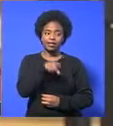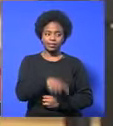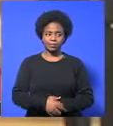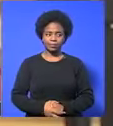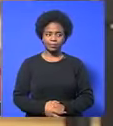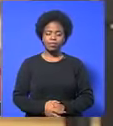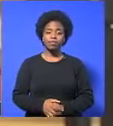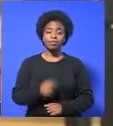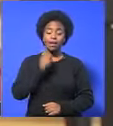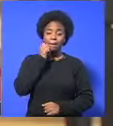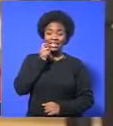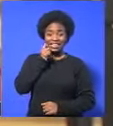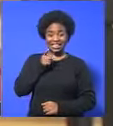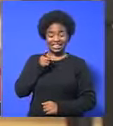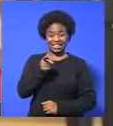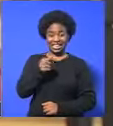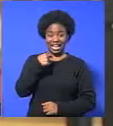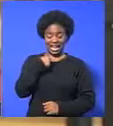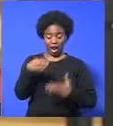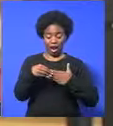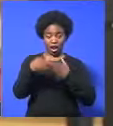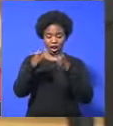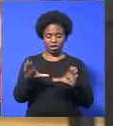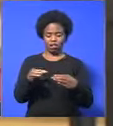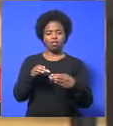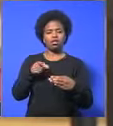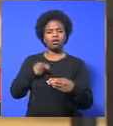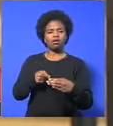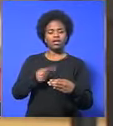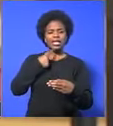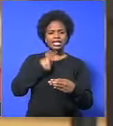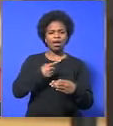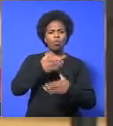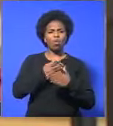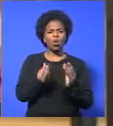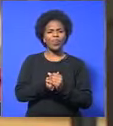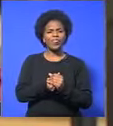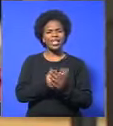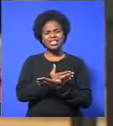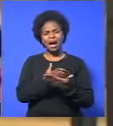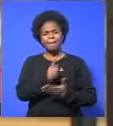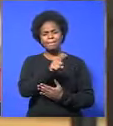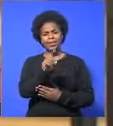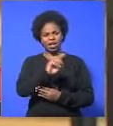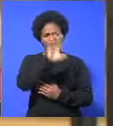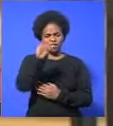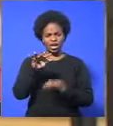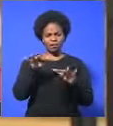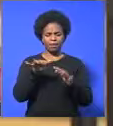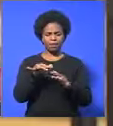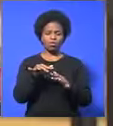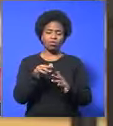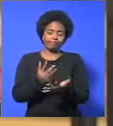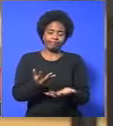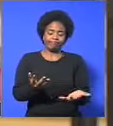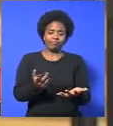gentleman called Mr. Wang. He's one of the leaders of this scam. He worked with some few South Africans who